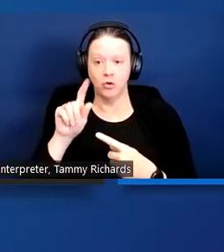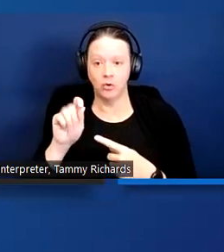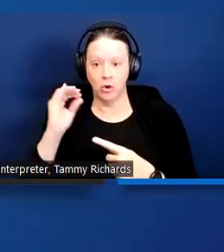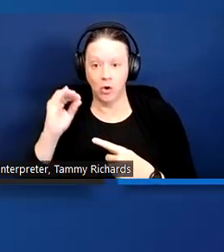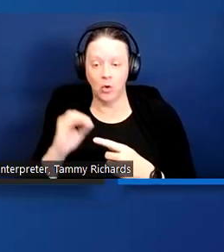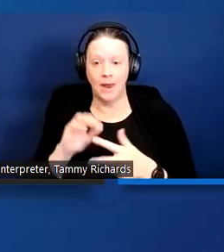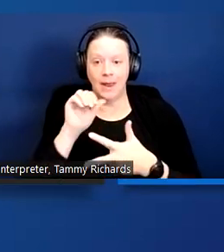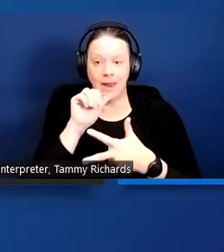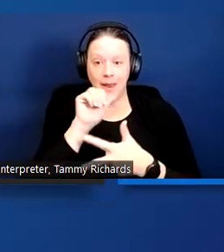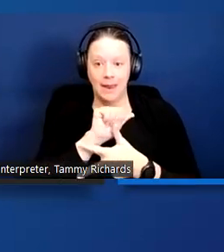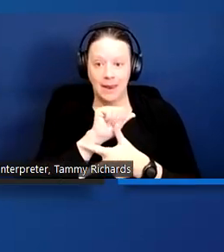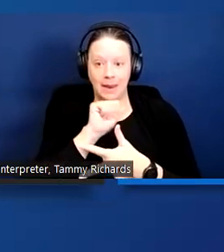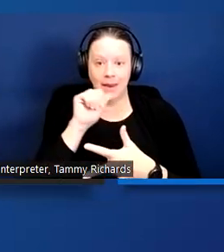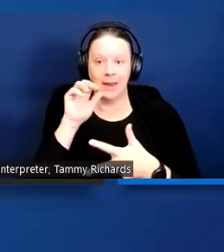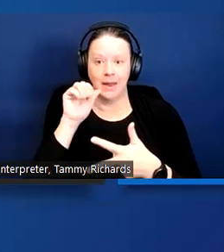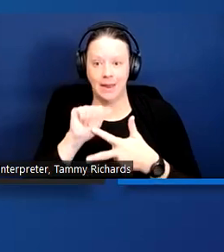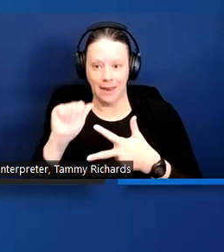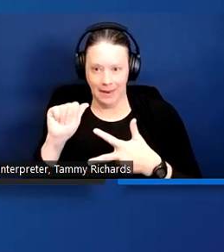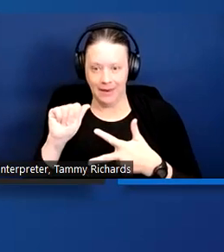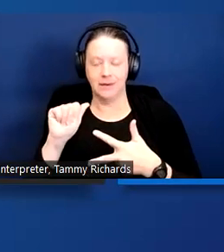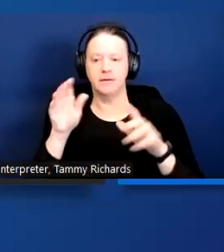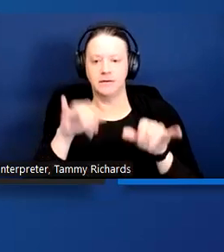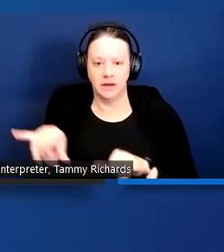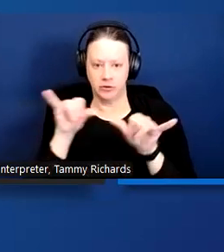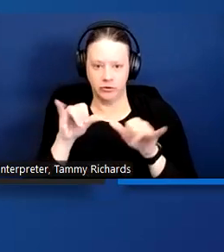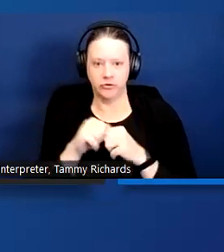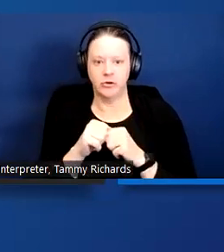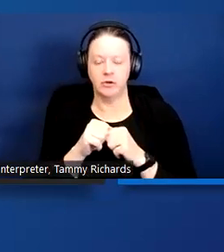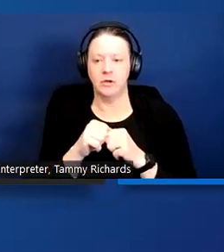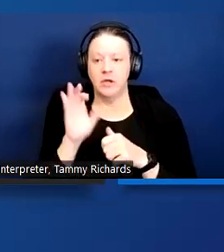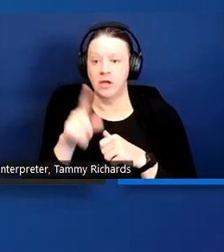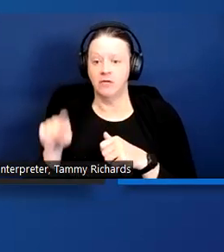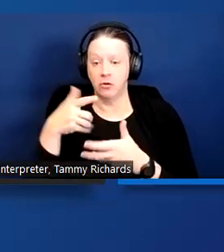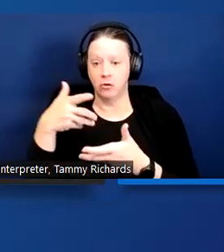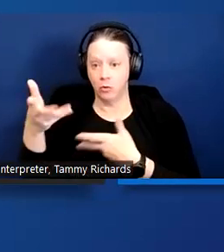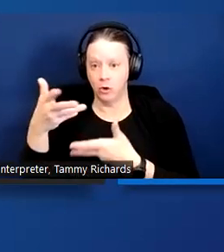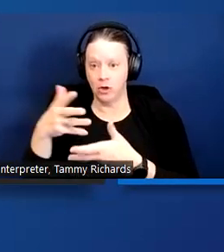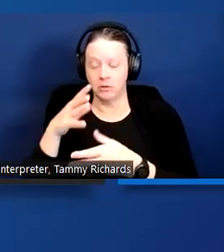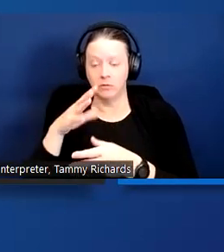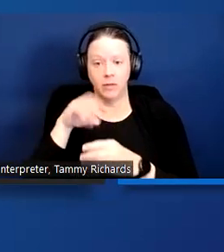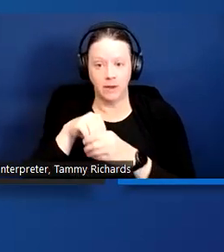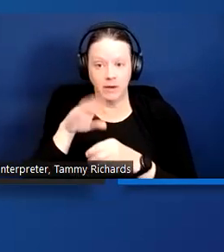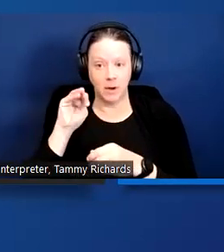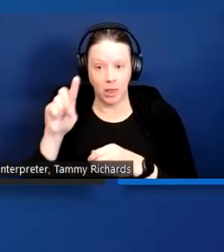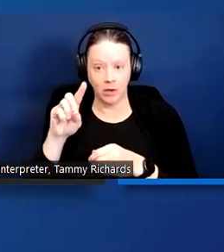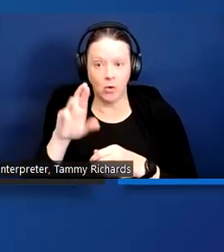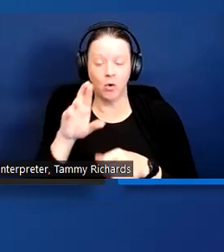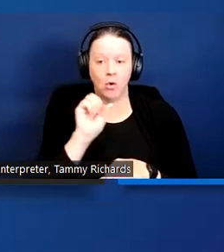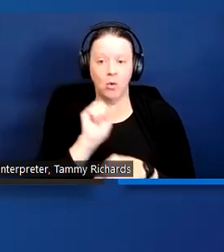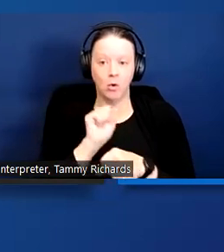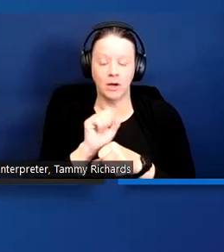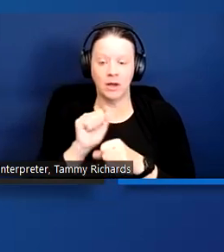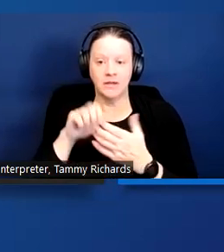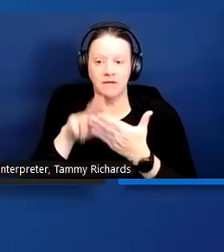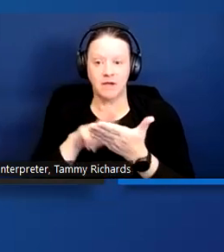A standards. So if you're working with in the state, or if you're working as a vendor with